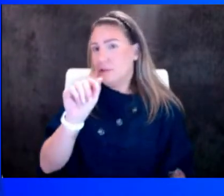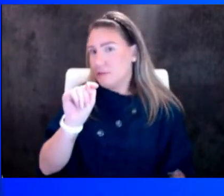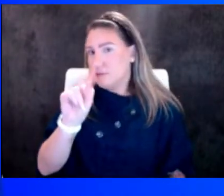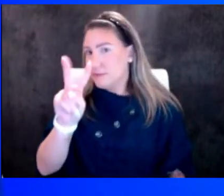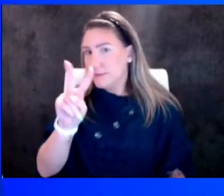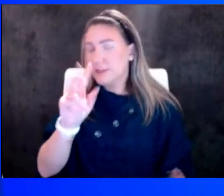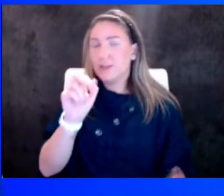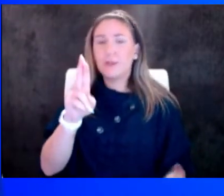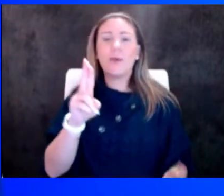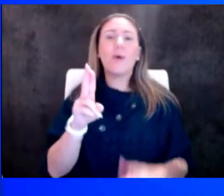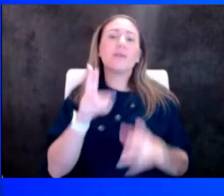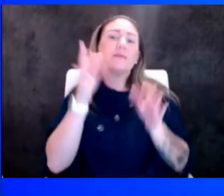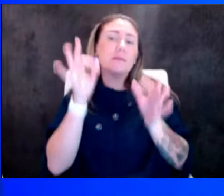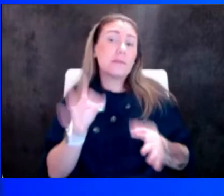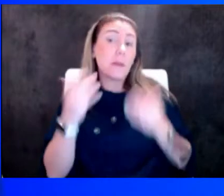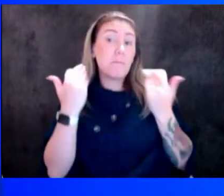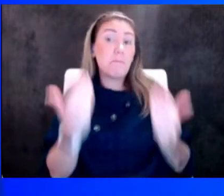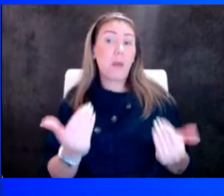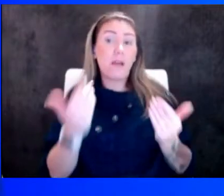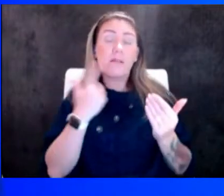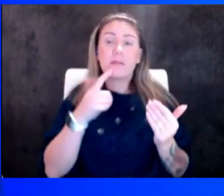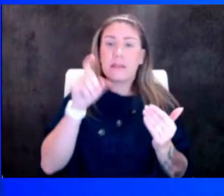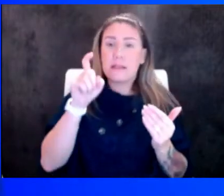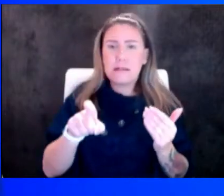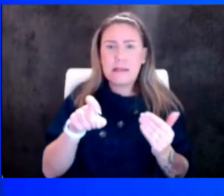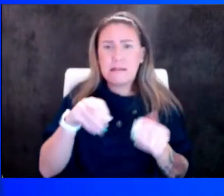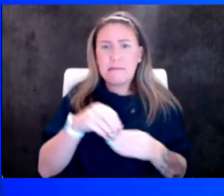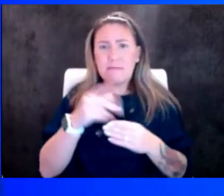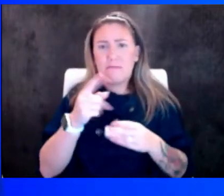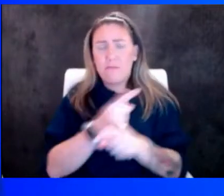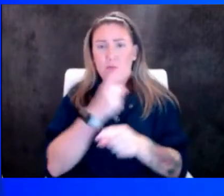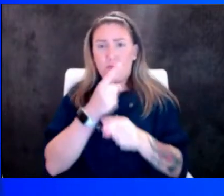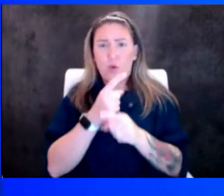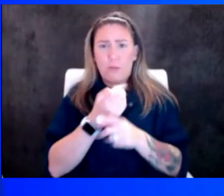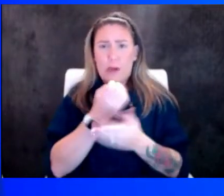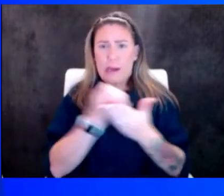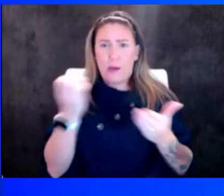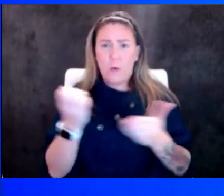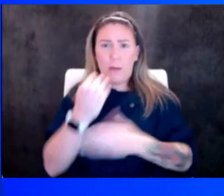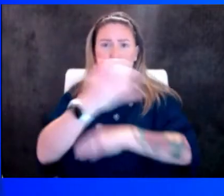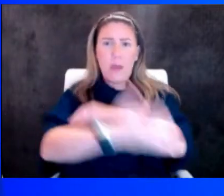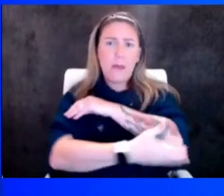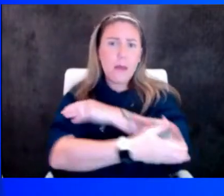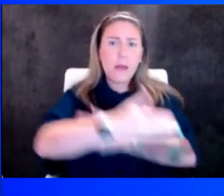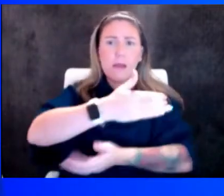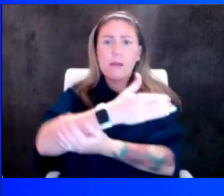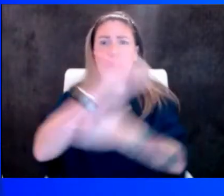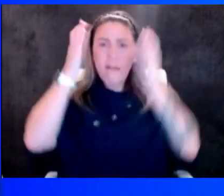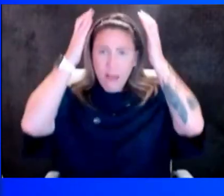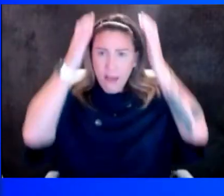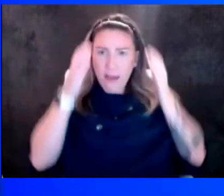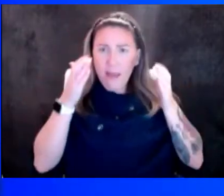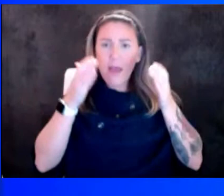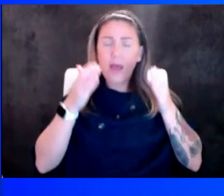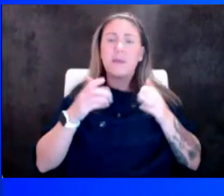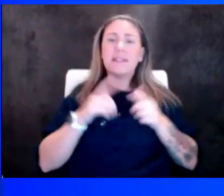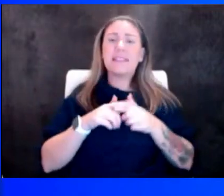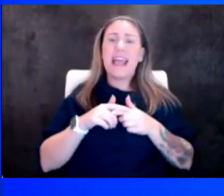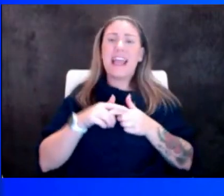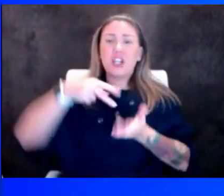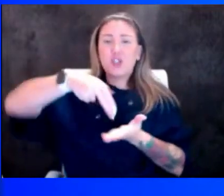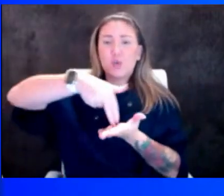allow them on there, they definitely should be in the proper equipment. And so helmets, when you're on those scooters, there's lots of